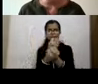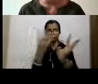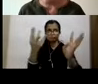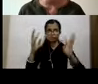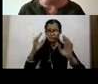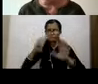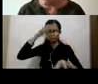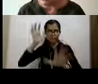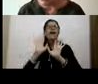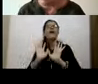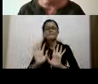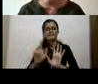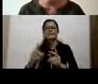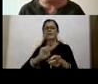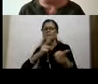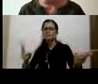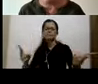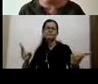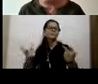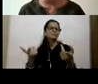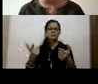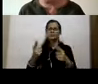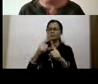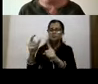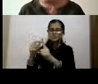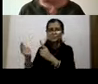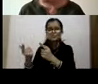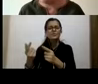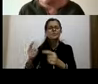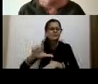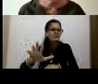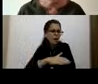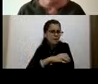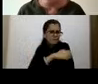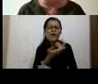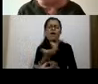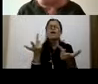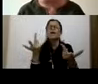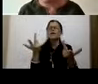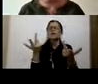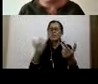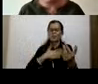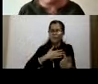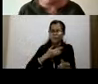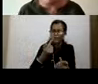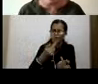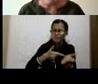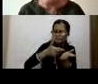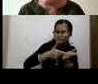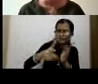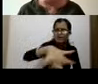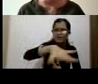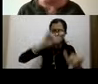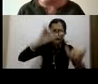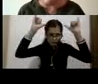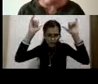We have everything using the same trails from joggers to leopards to school kids to, you know, villagers collecting grass to cows.